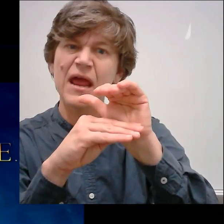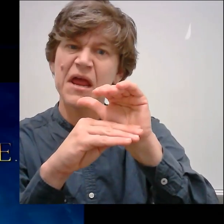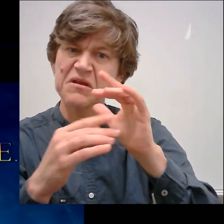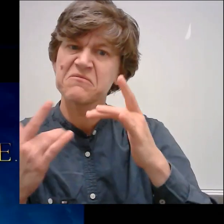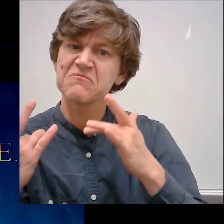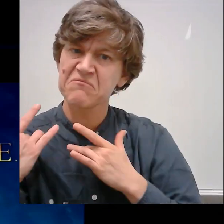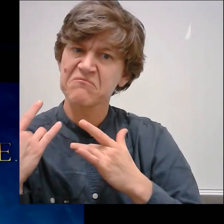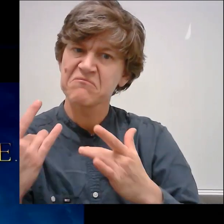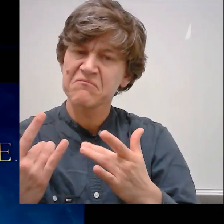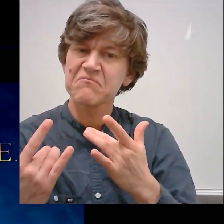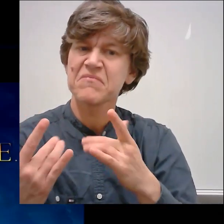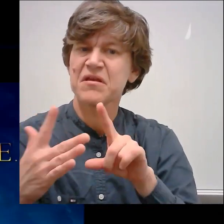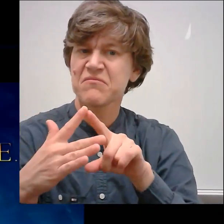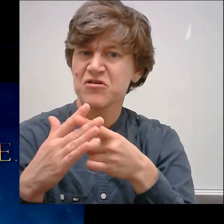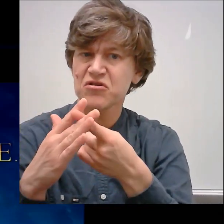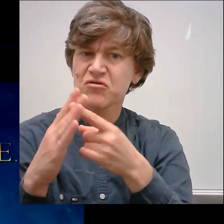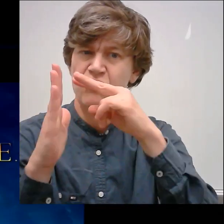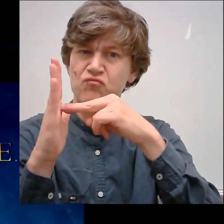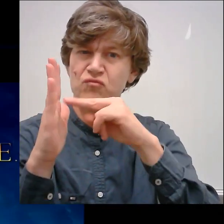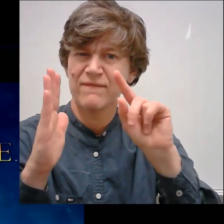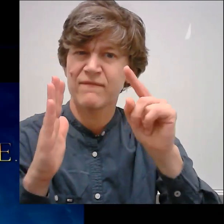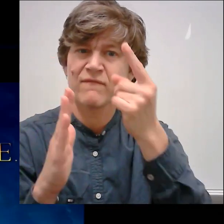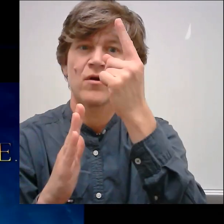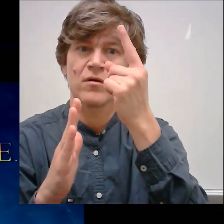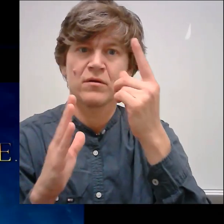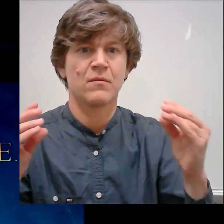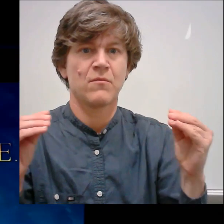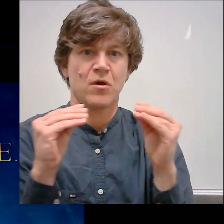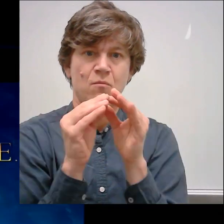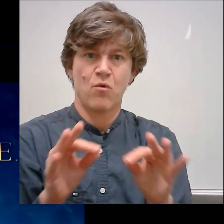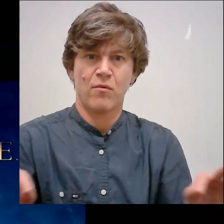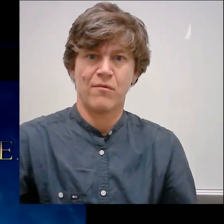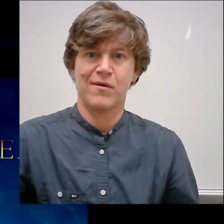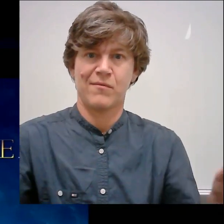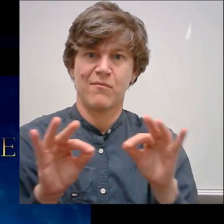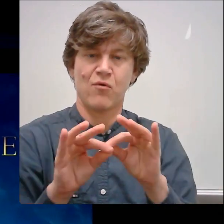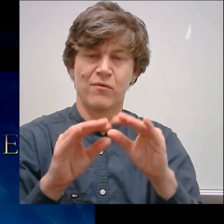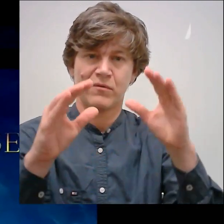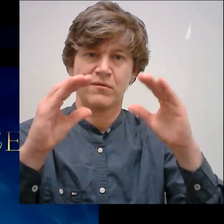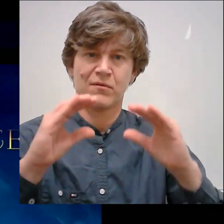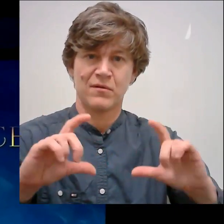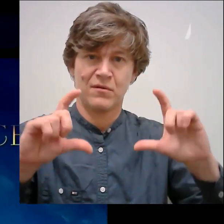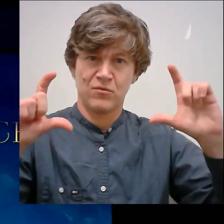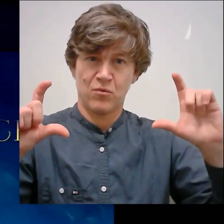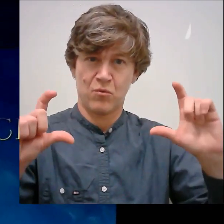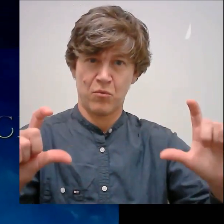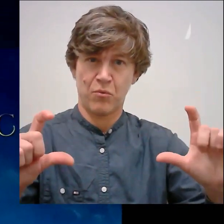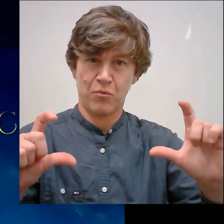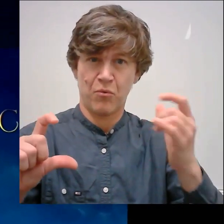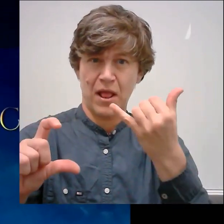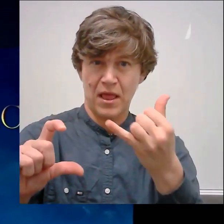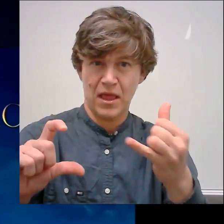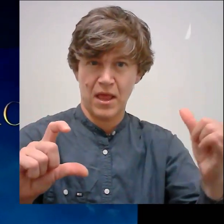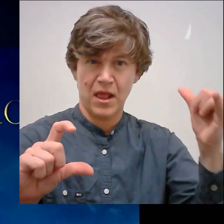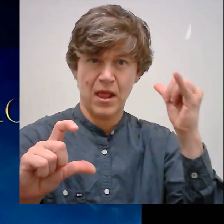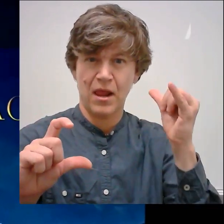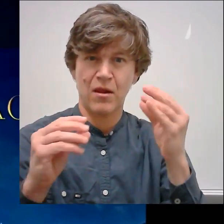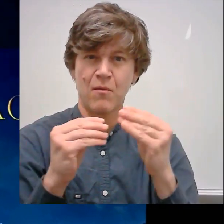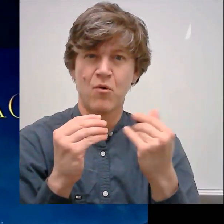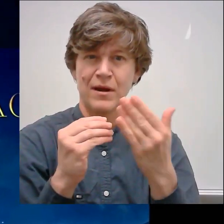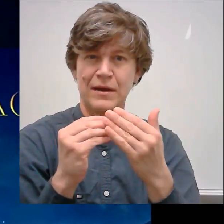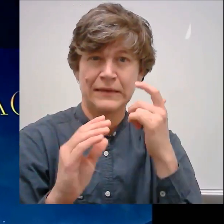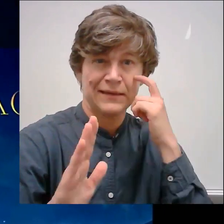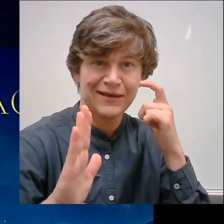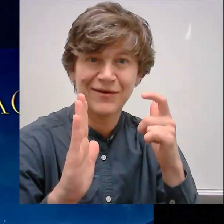when reading, the attention is focused on the contrast of warmth in a field of blue. The eye is led to the actual fireplace